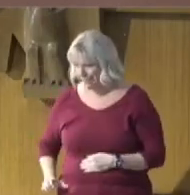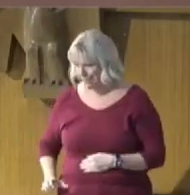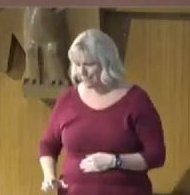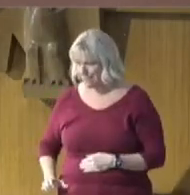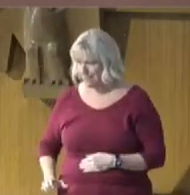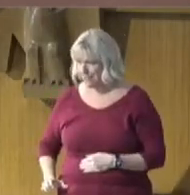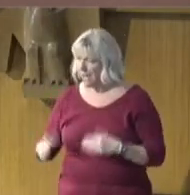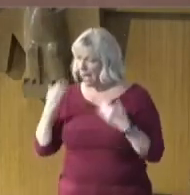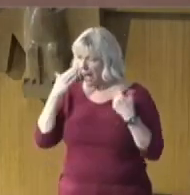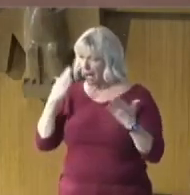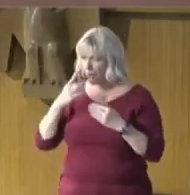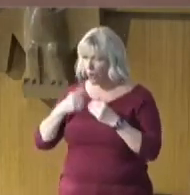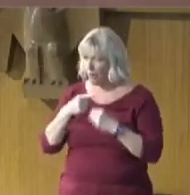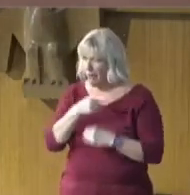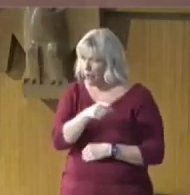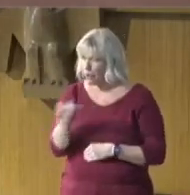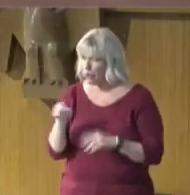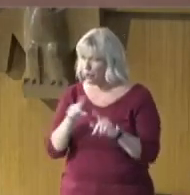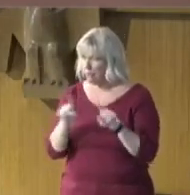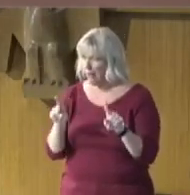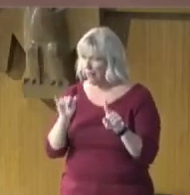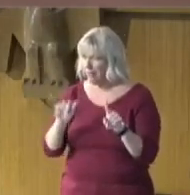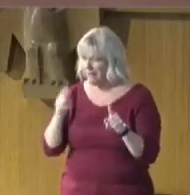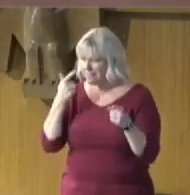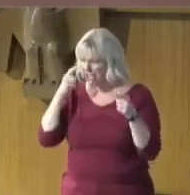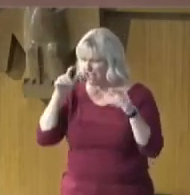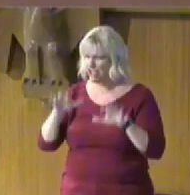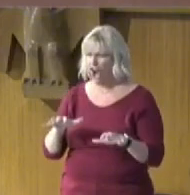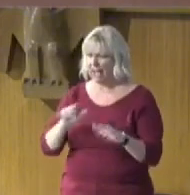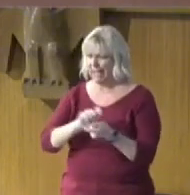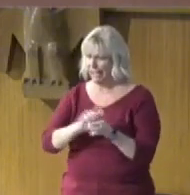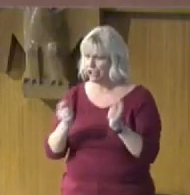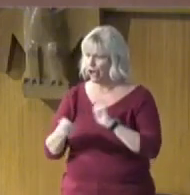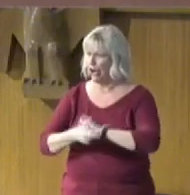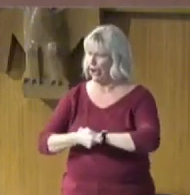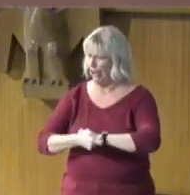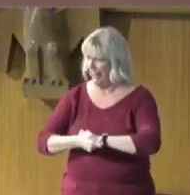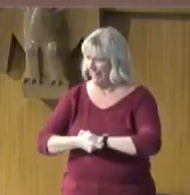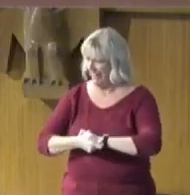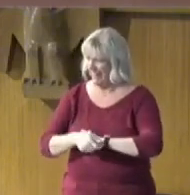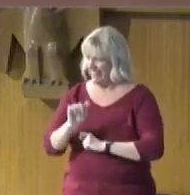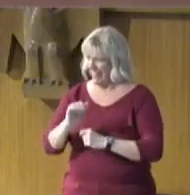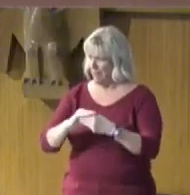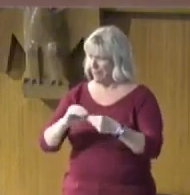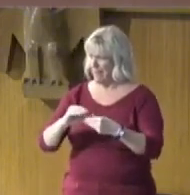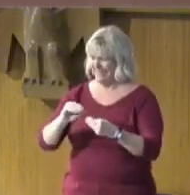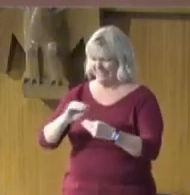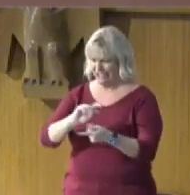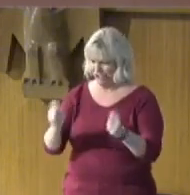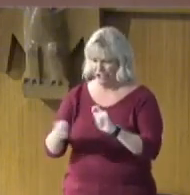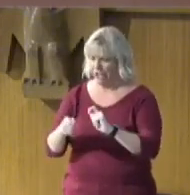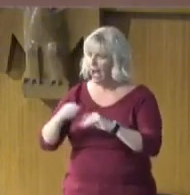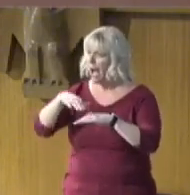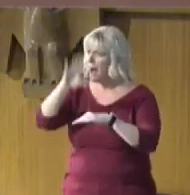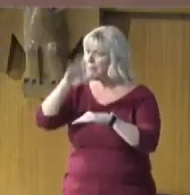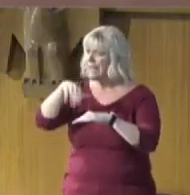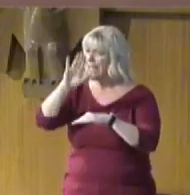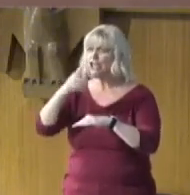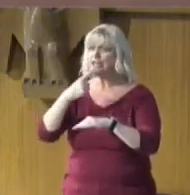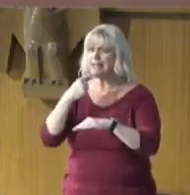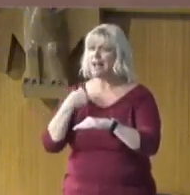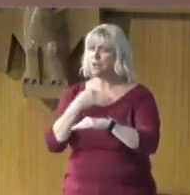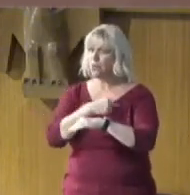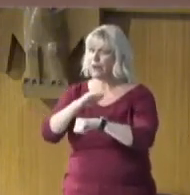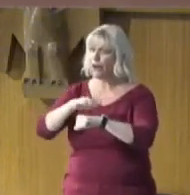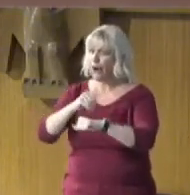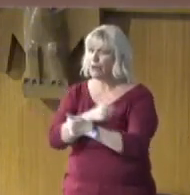don't know about you, but this is a bit of a shocking turn here in 2 John, right? Because just a few verses back, he said, we are called